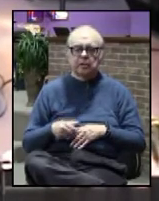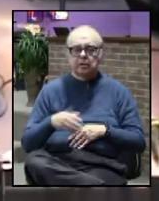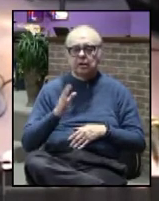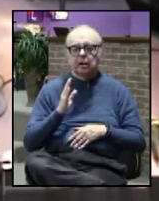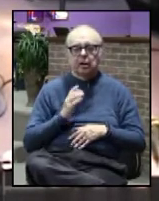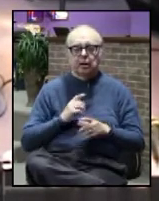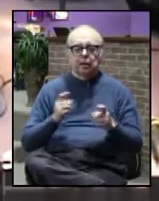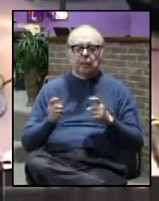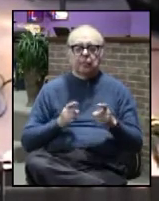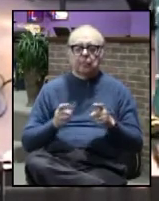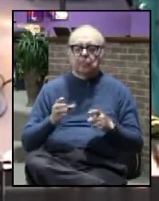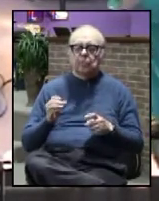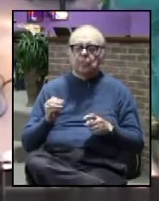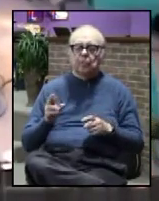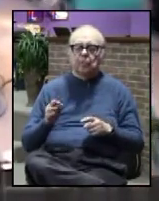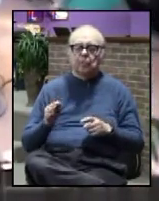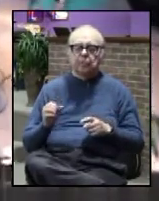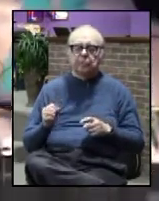take control of the oars?